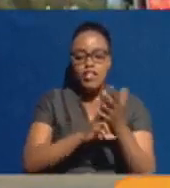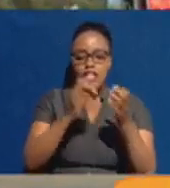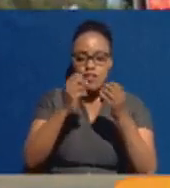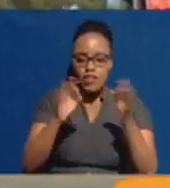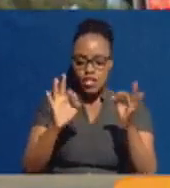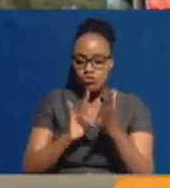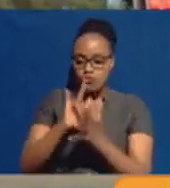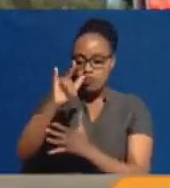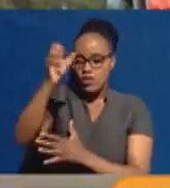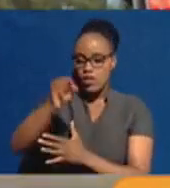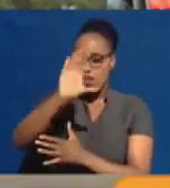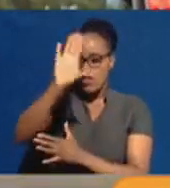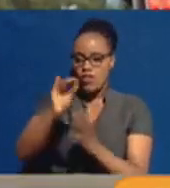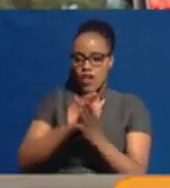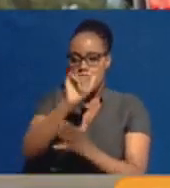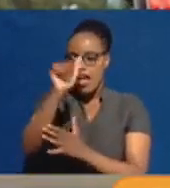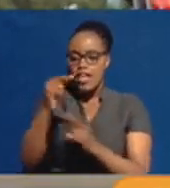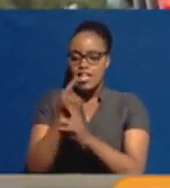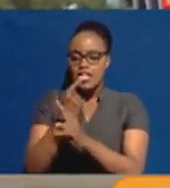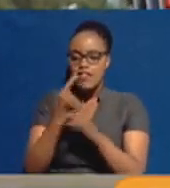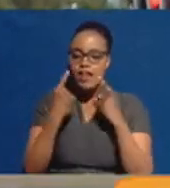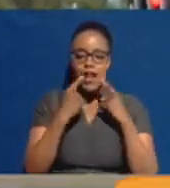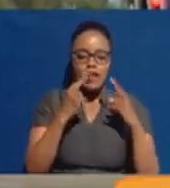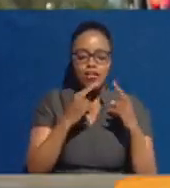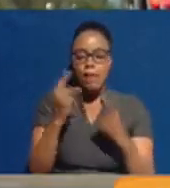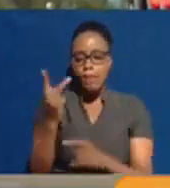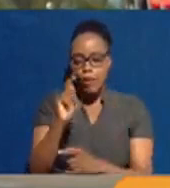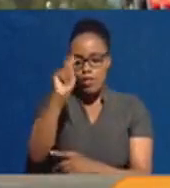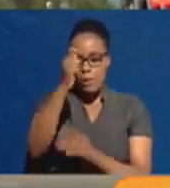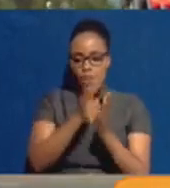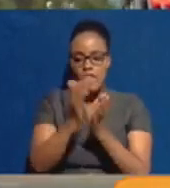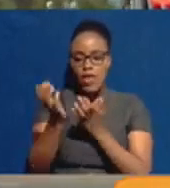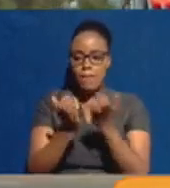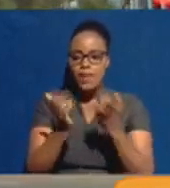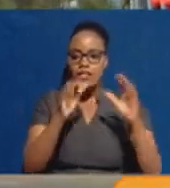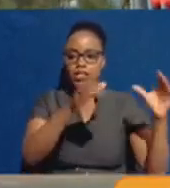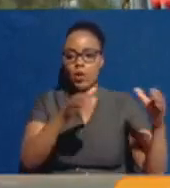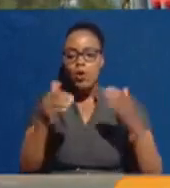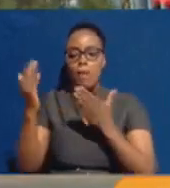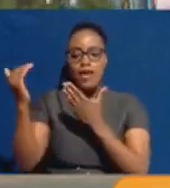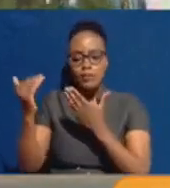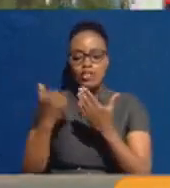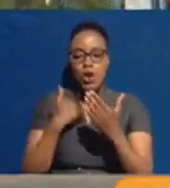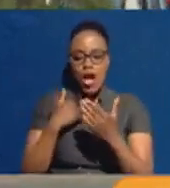Africa, together with the other pronouncements made by the heads of state and the business community, is expected to bolster trade